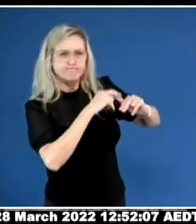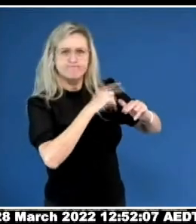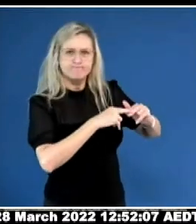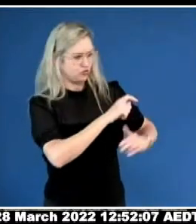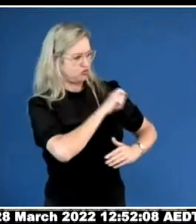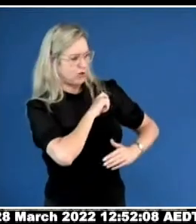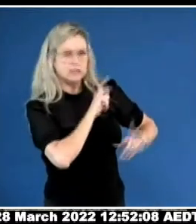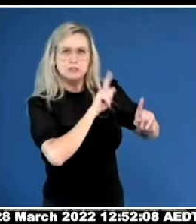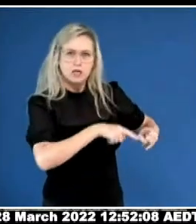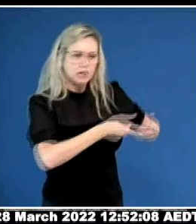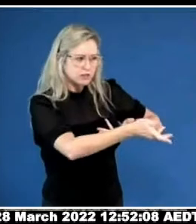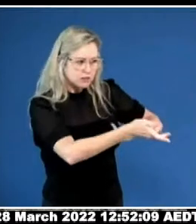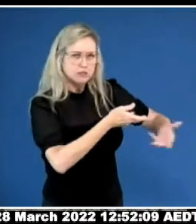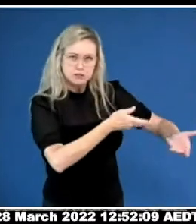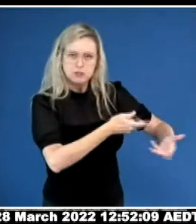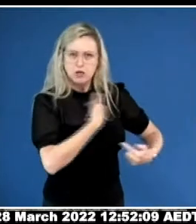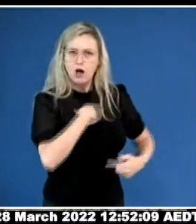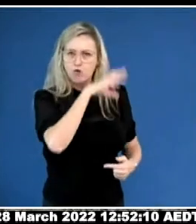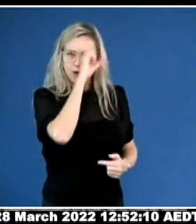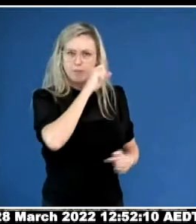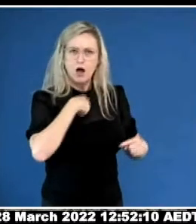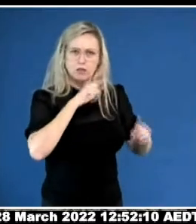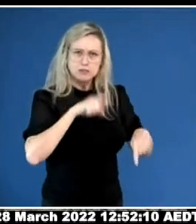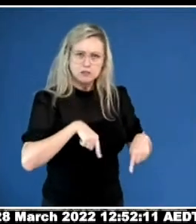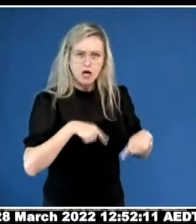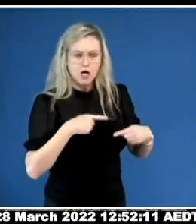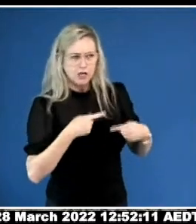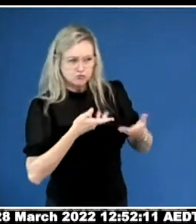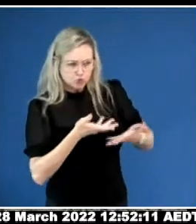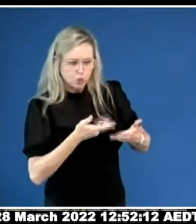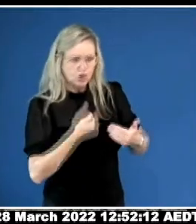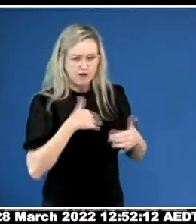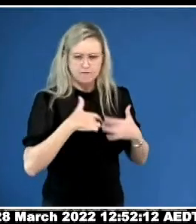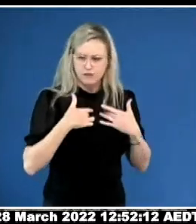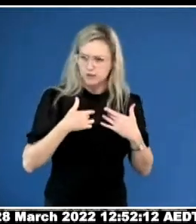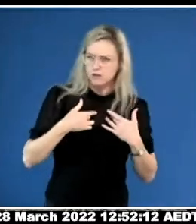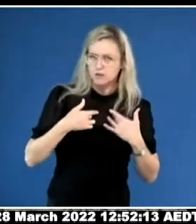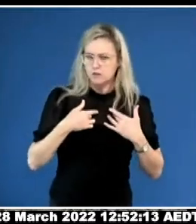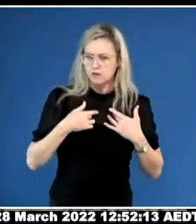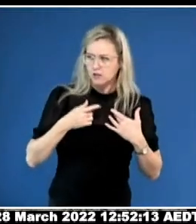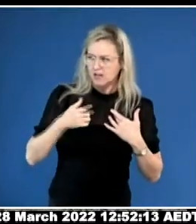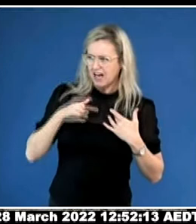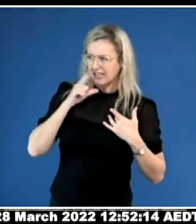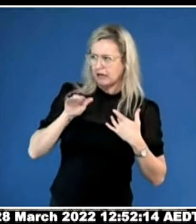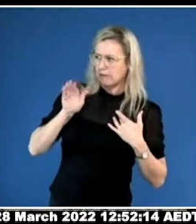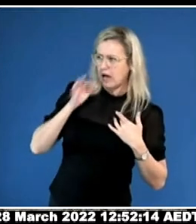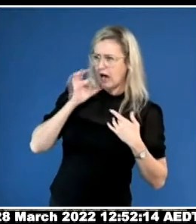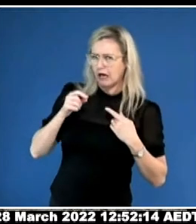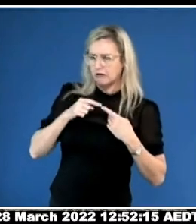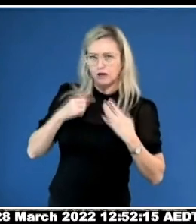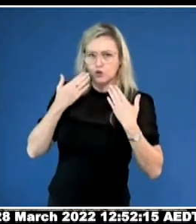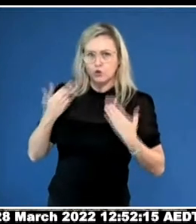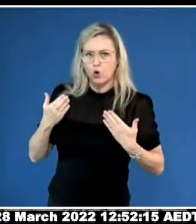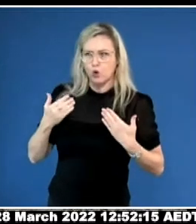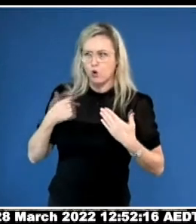her because I didn't know what I could ask for. Mm. I'd just been left at home by myself with my children to sink or swim with